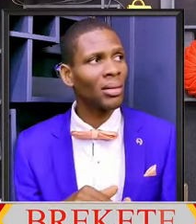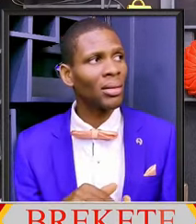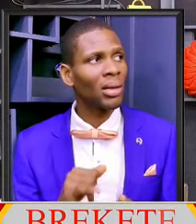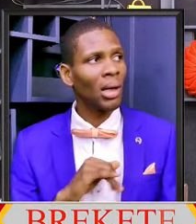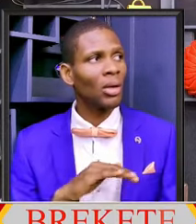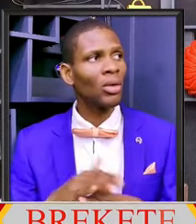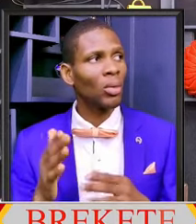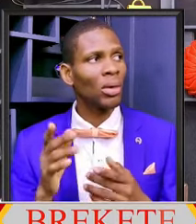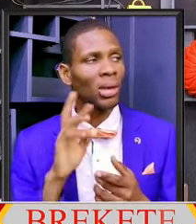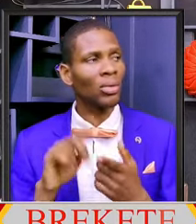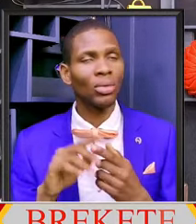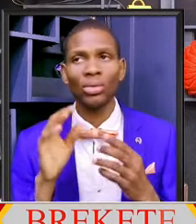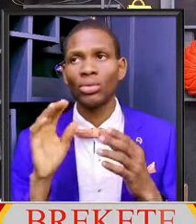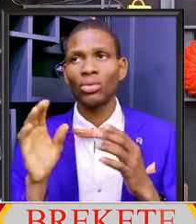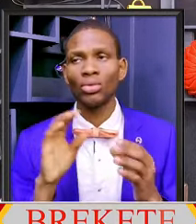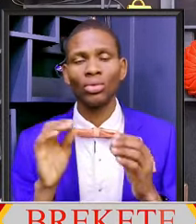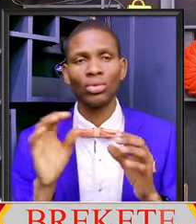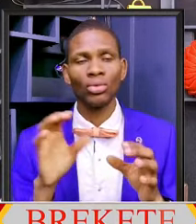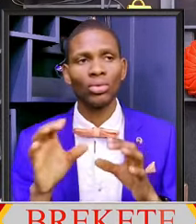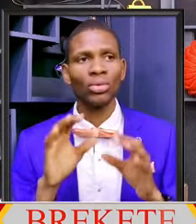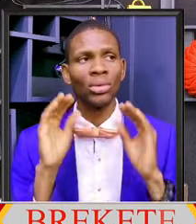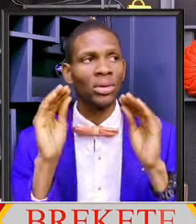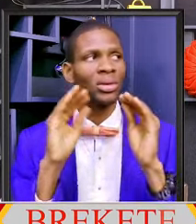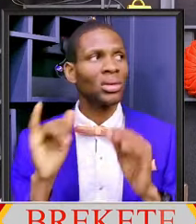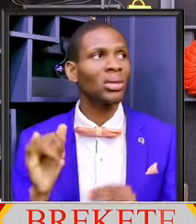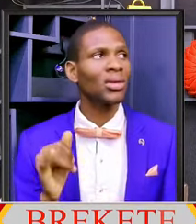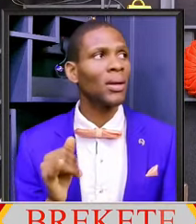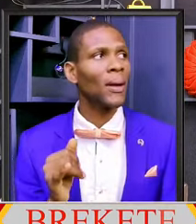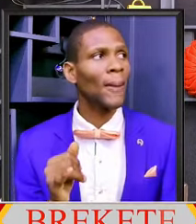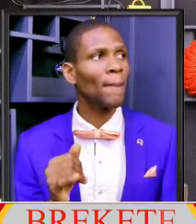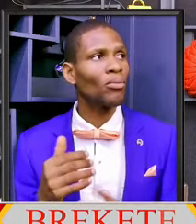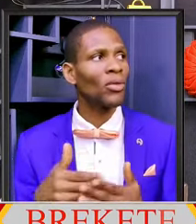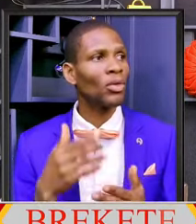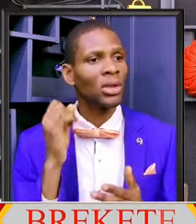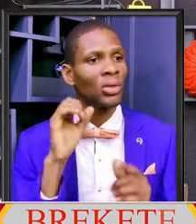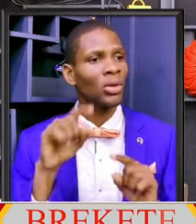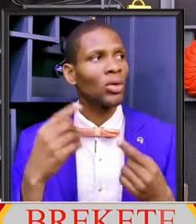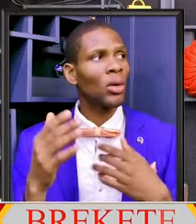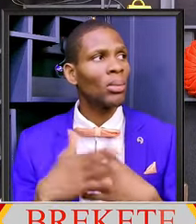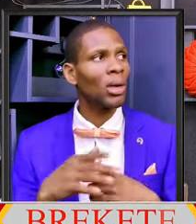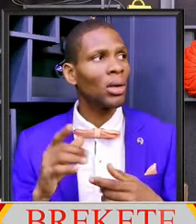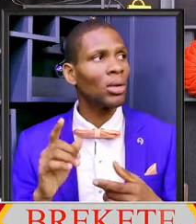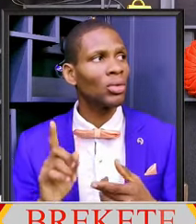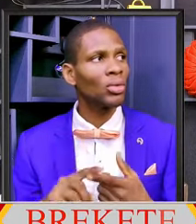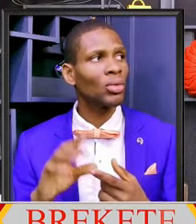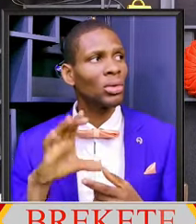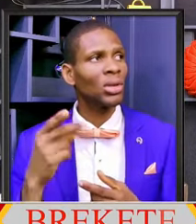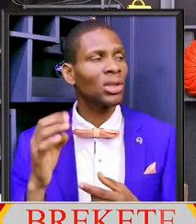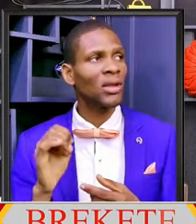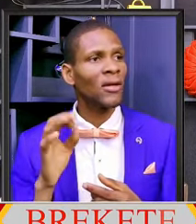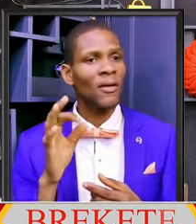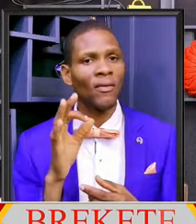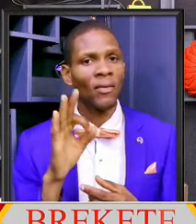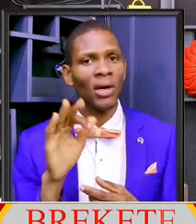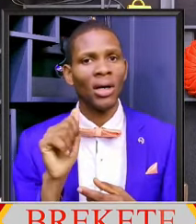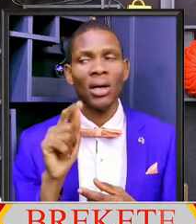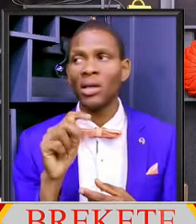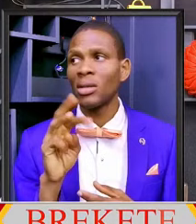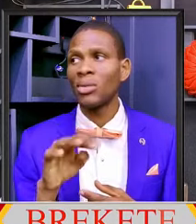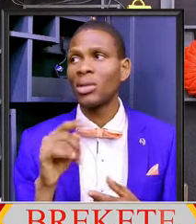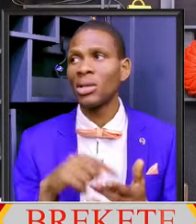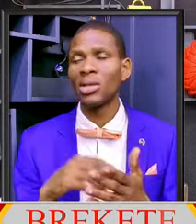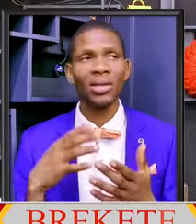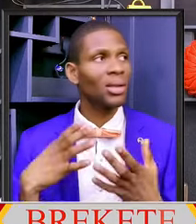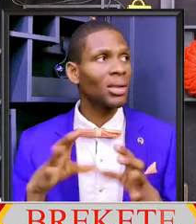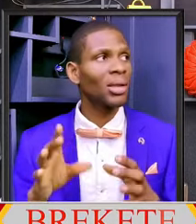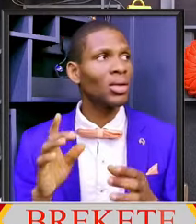I know how much she do teaching. Then go before she go back, Chef Fatima. This class where you want to